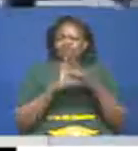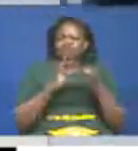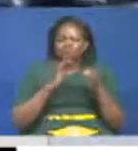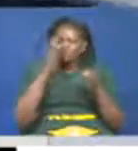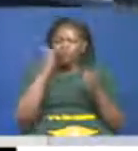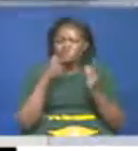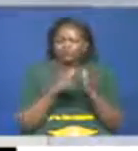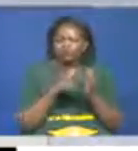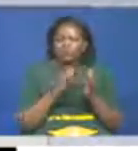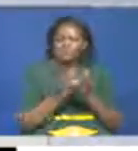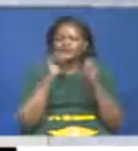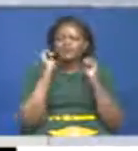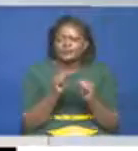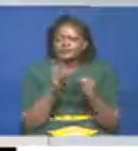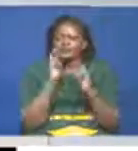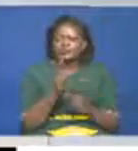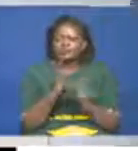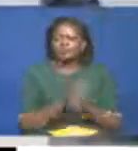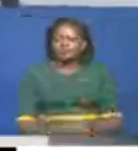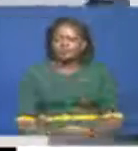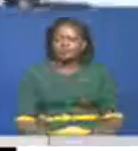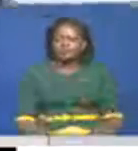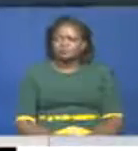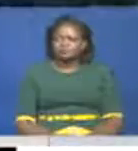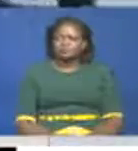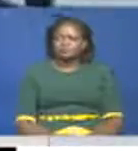in order to shoulder any possible outcomes. Hibak Said for Lunchtime News.